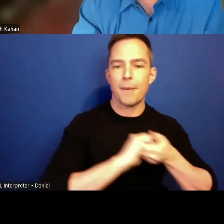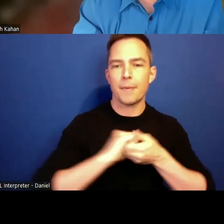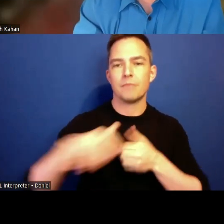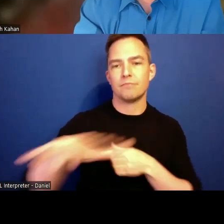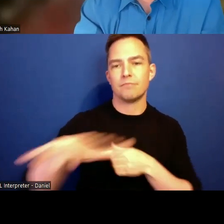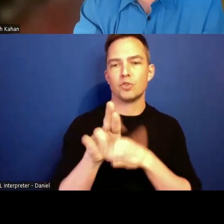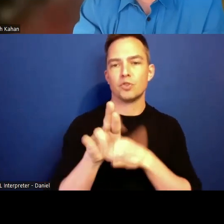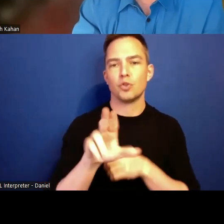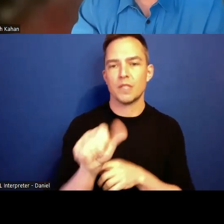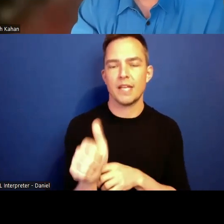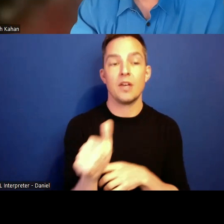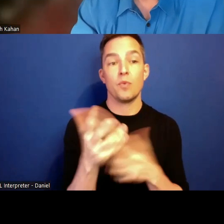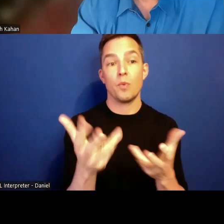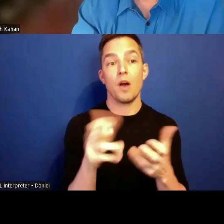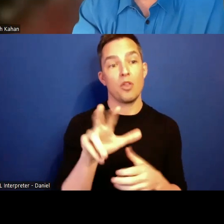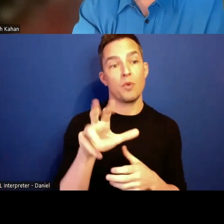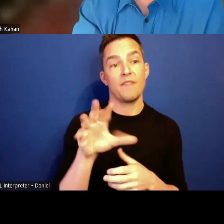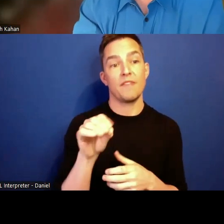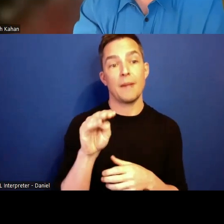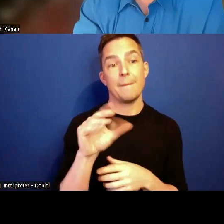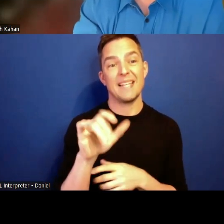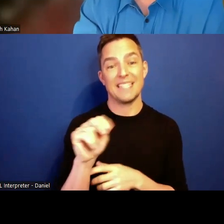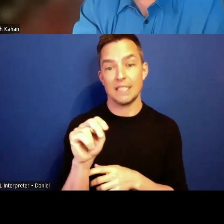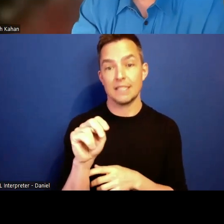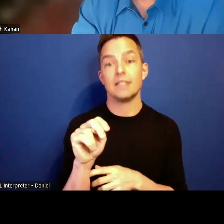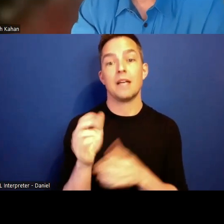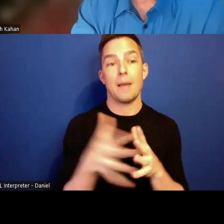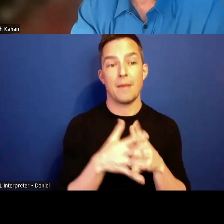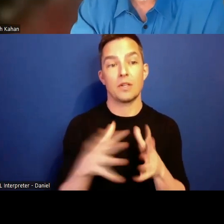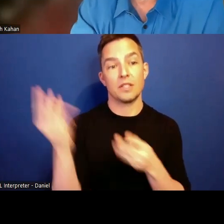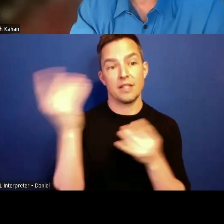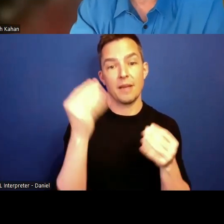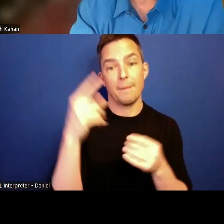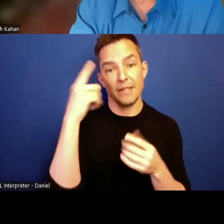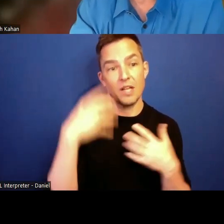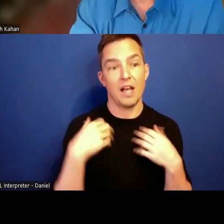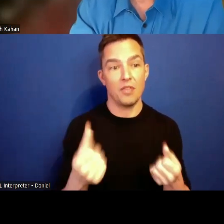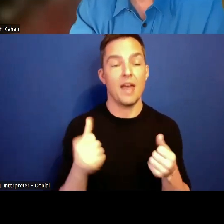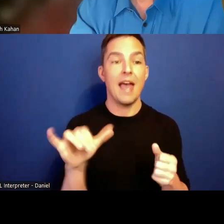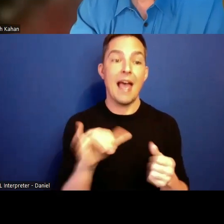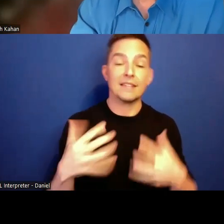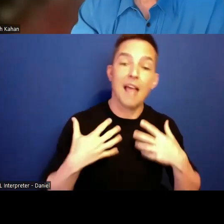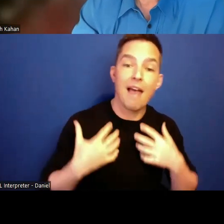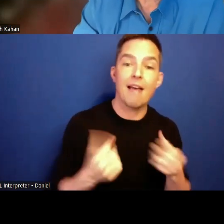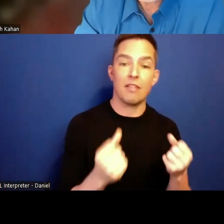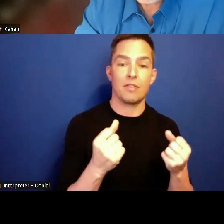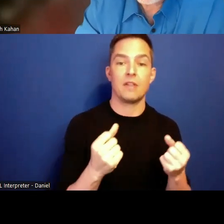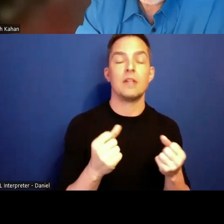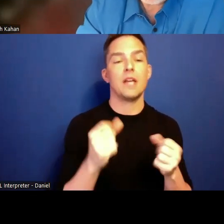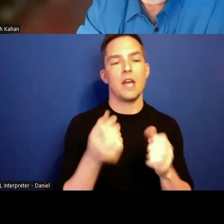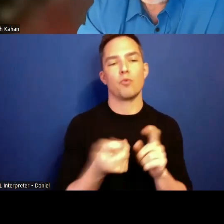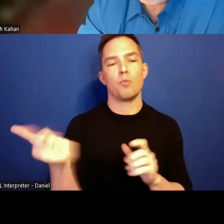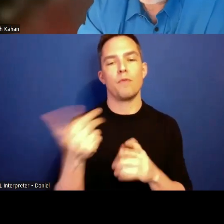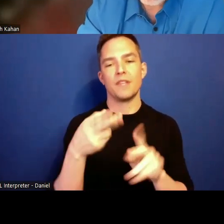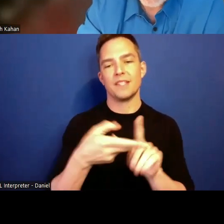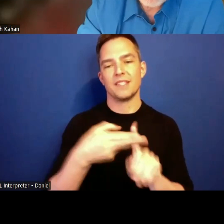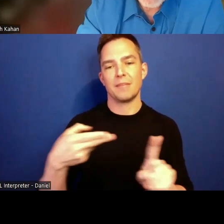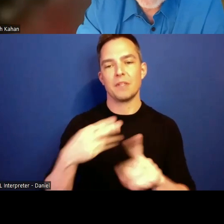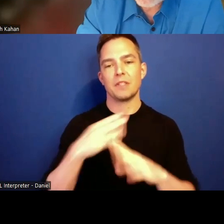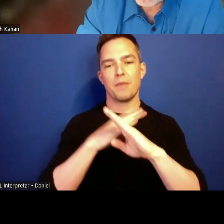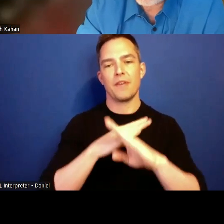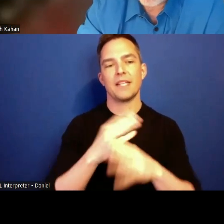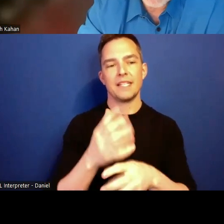American citizens to think of mental health as health and to remove stigma as a barrier to getting treatment. We know that mental health